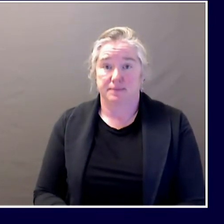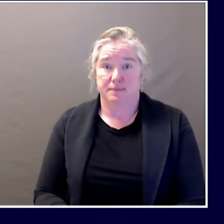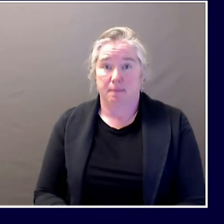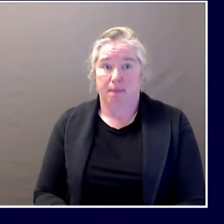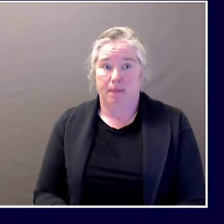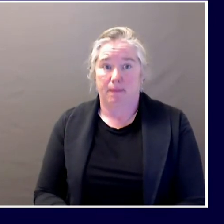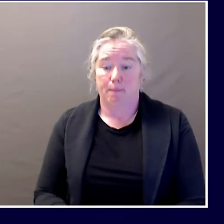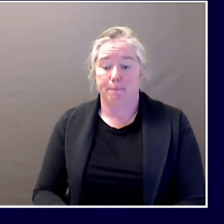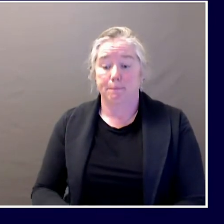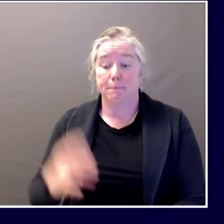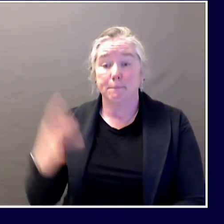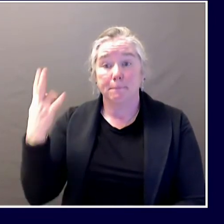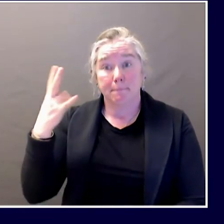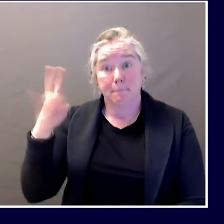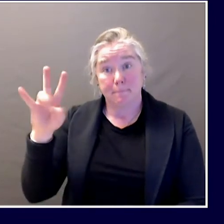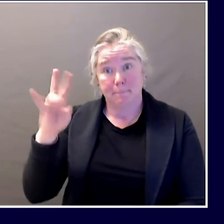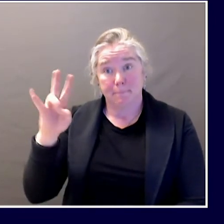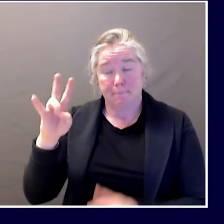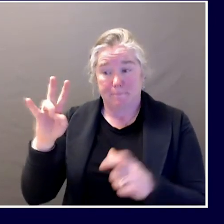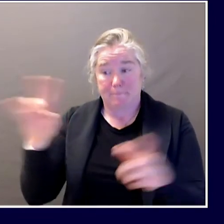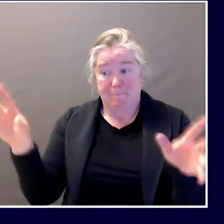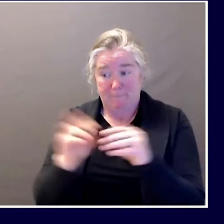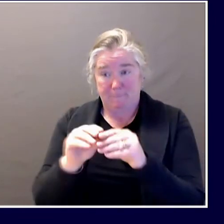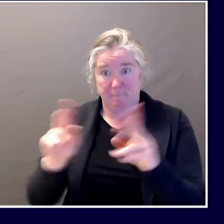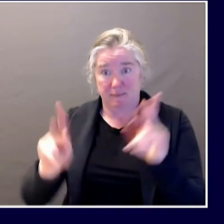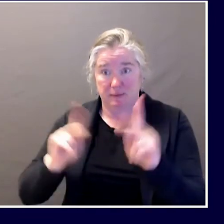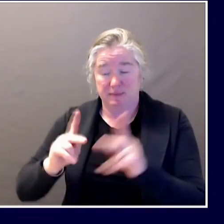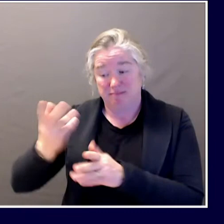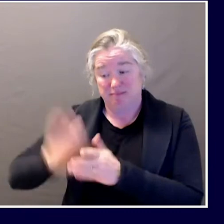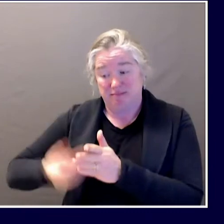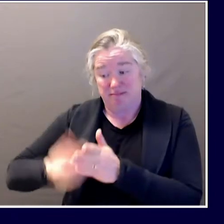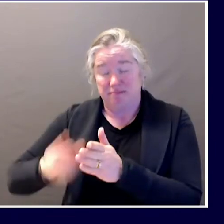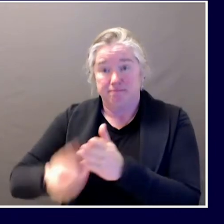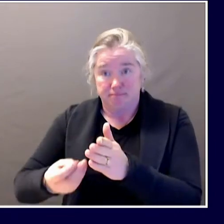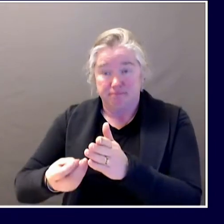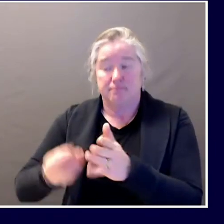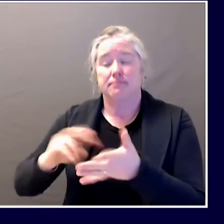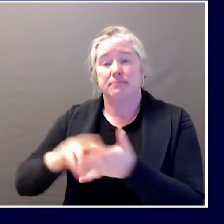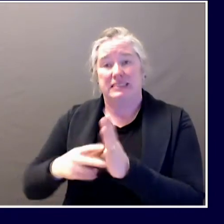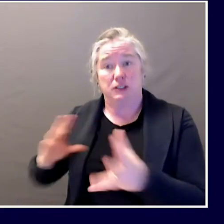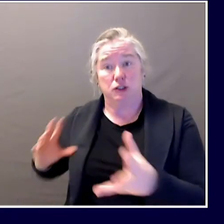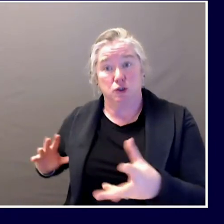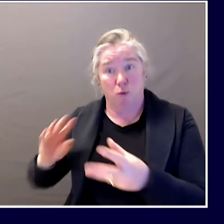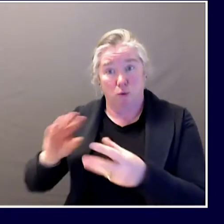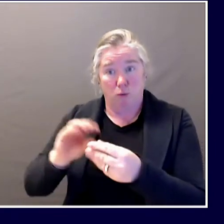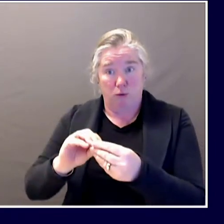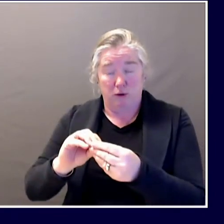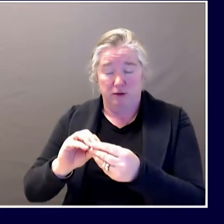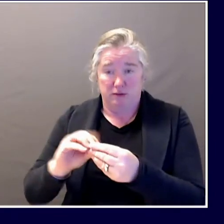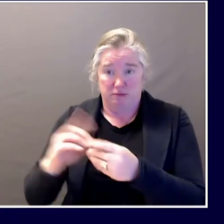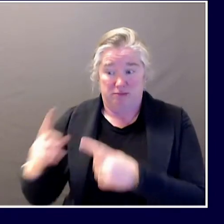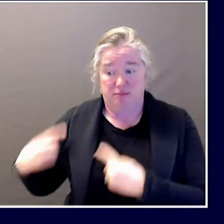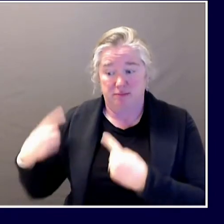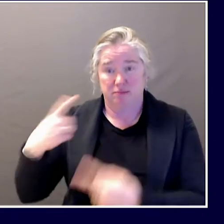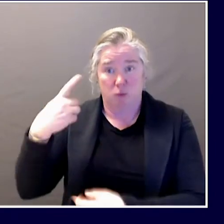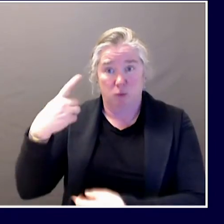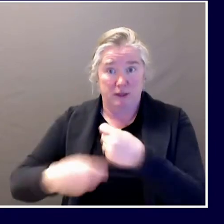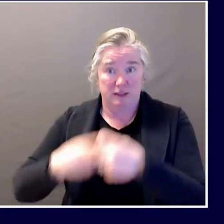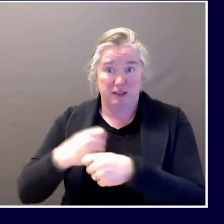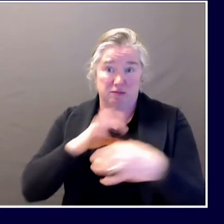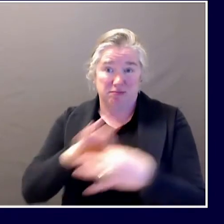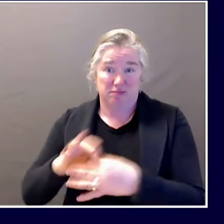These 17 additional individuals bring our total death numbers in Maine of individuals who died related